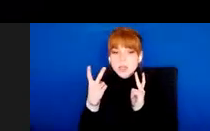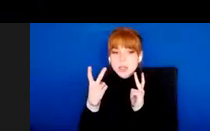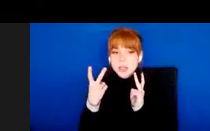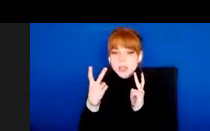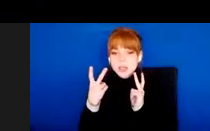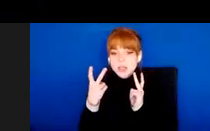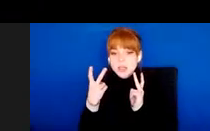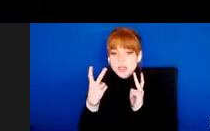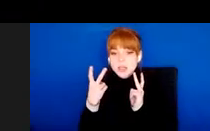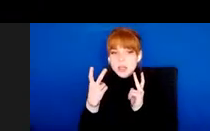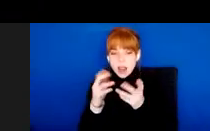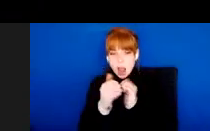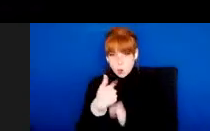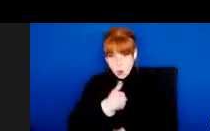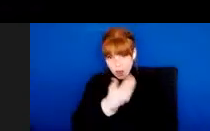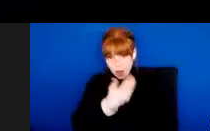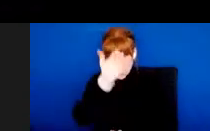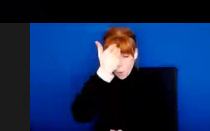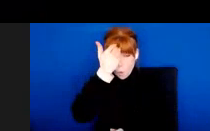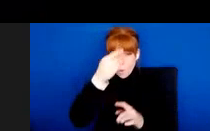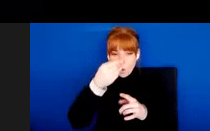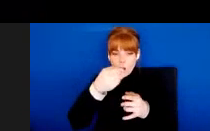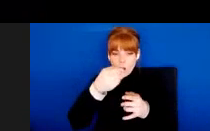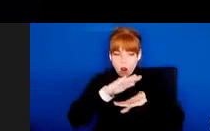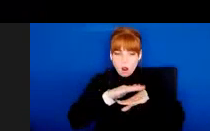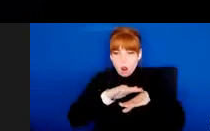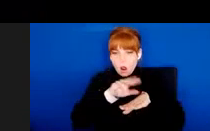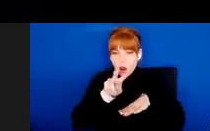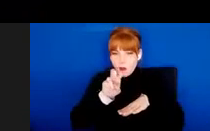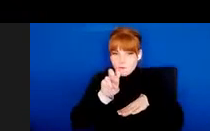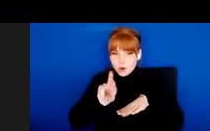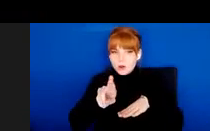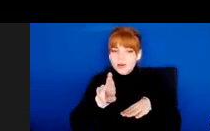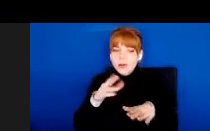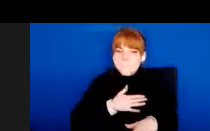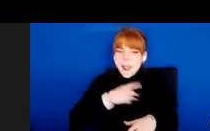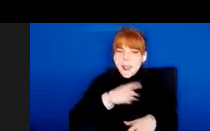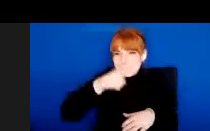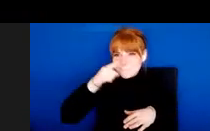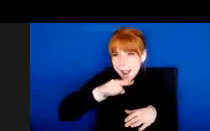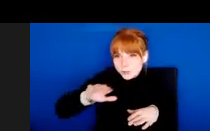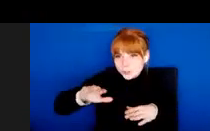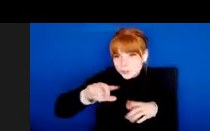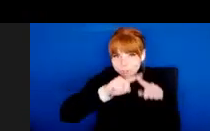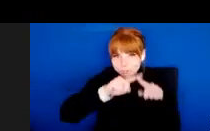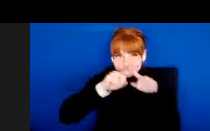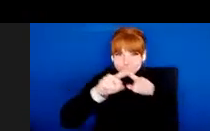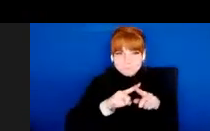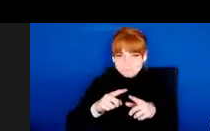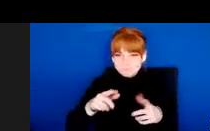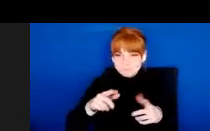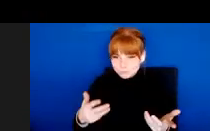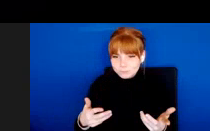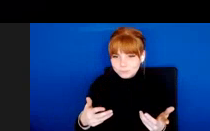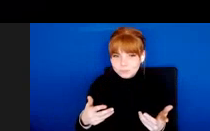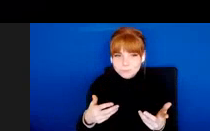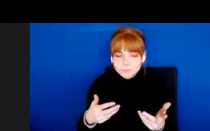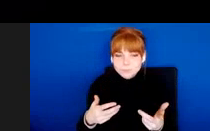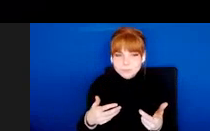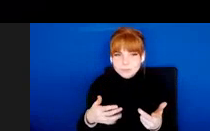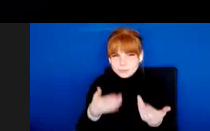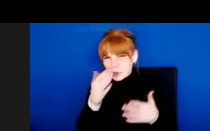my cursor, right? I can't remember, different screen shared products work differently. I don't know if you actually see my mouse cursor in Teams